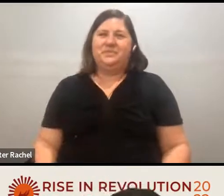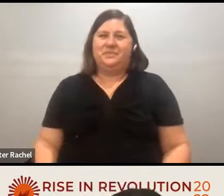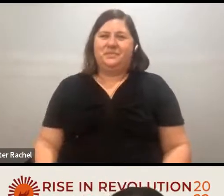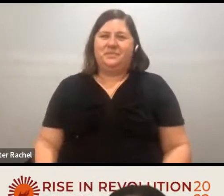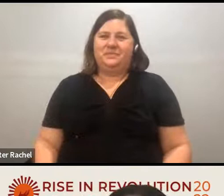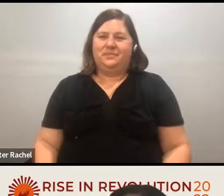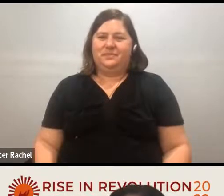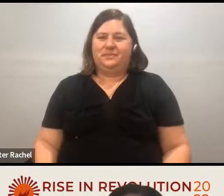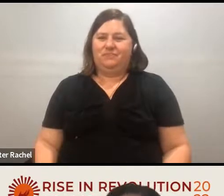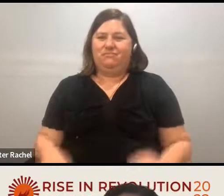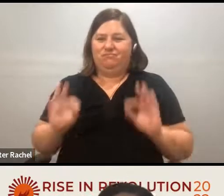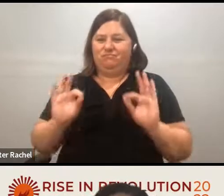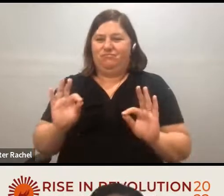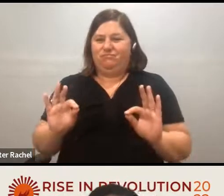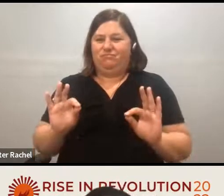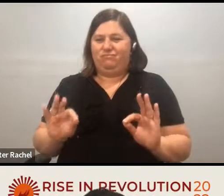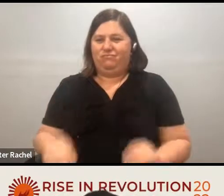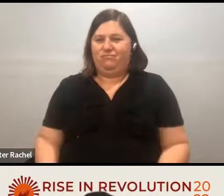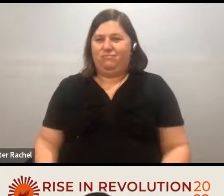Awesome.